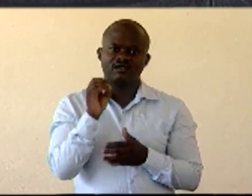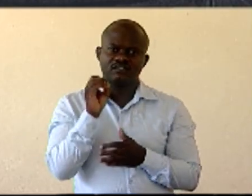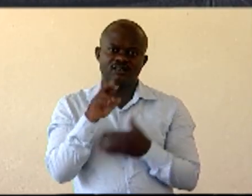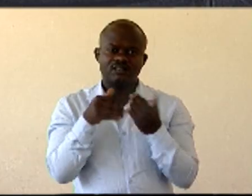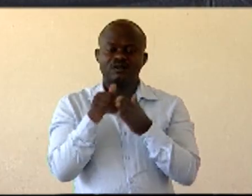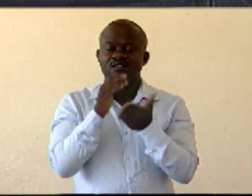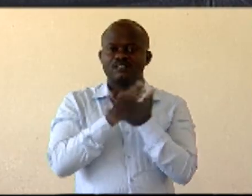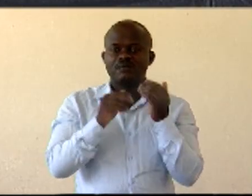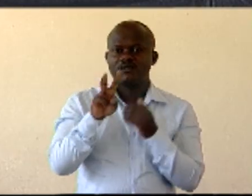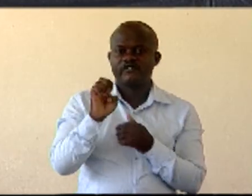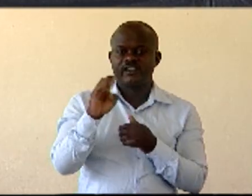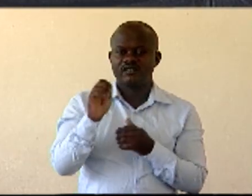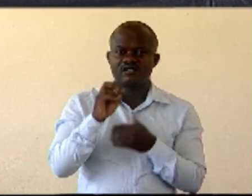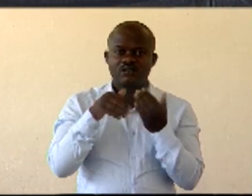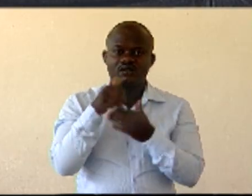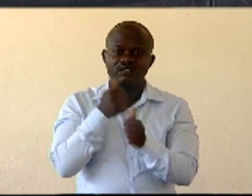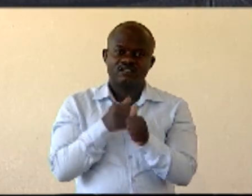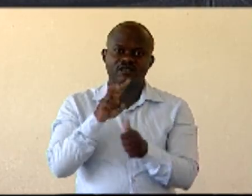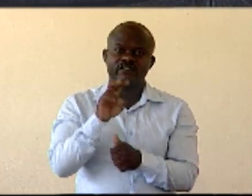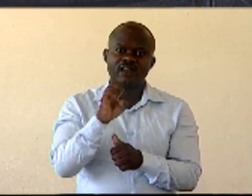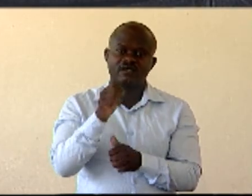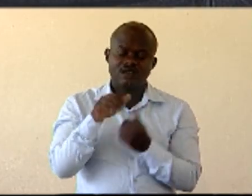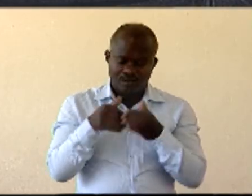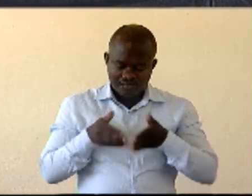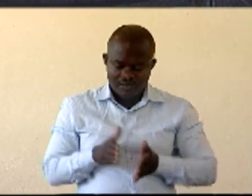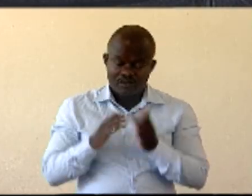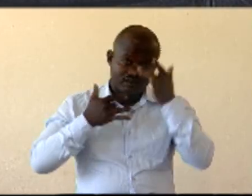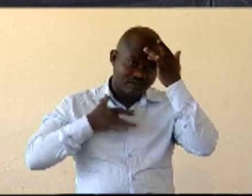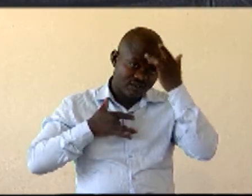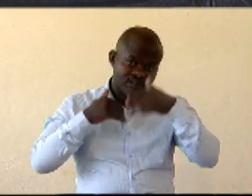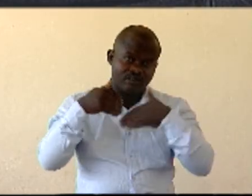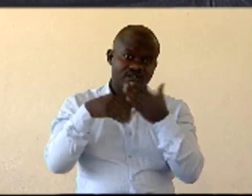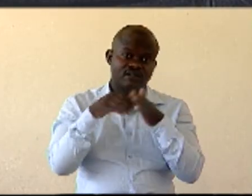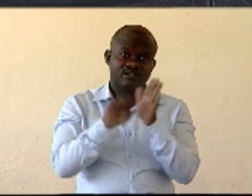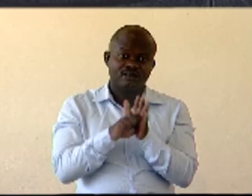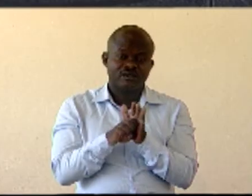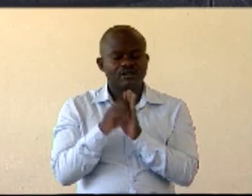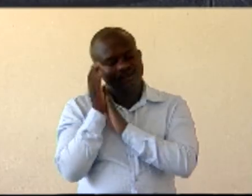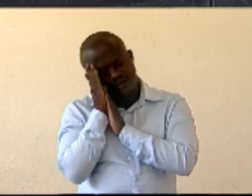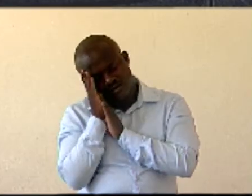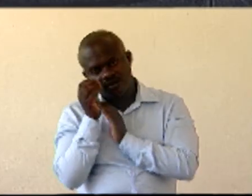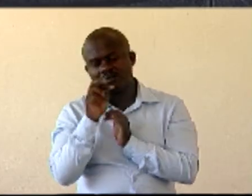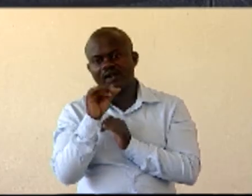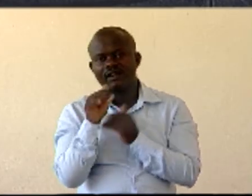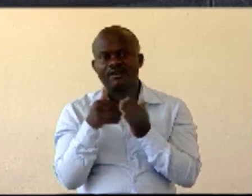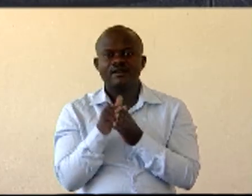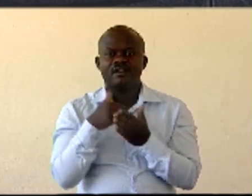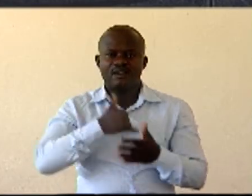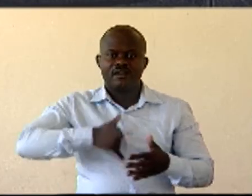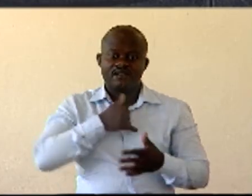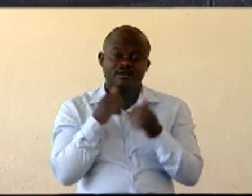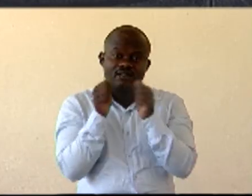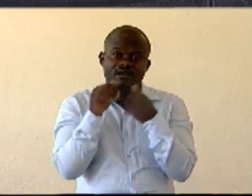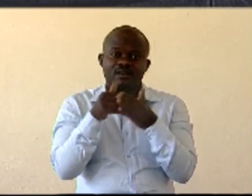by the vectors, which are called vector-borne diseases. For example, sleeping sickness, malaria, yellow fever,